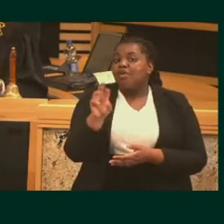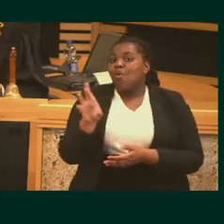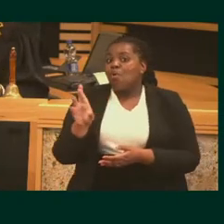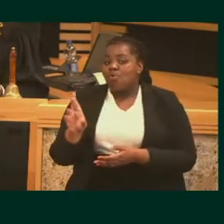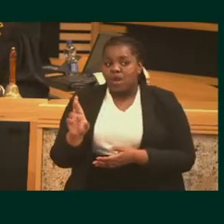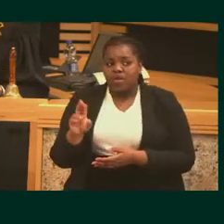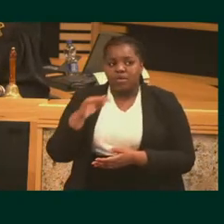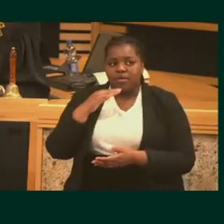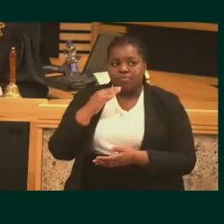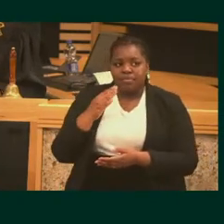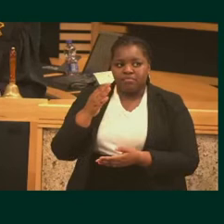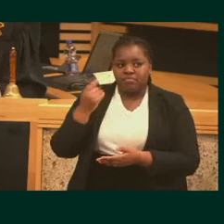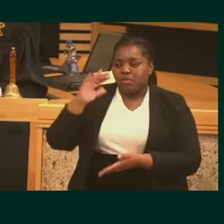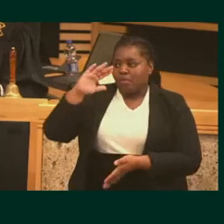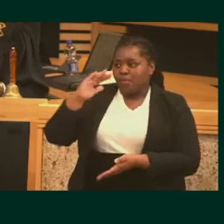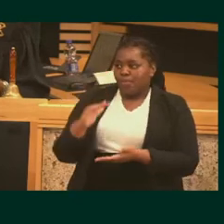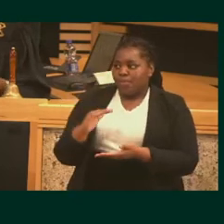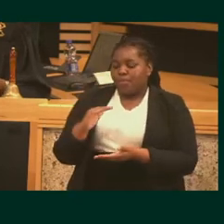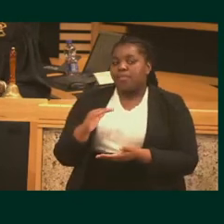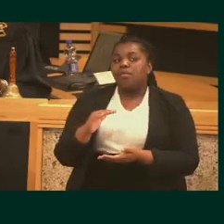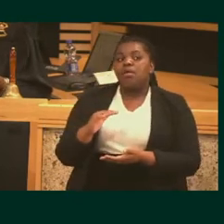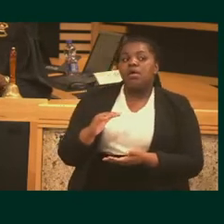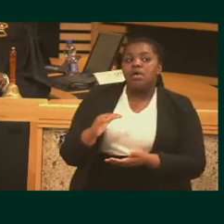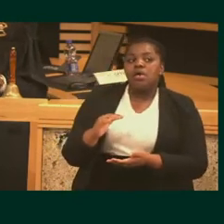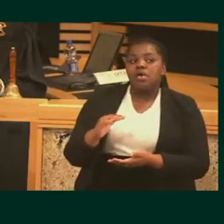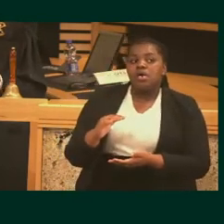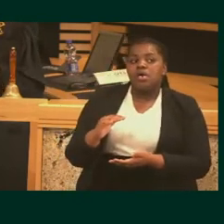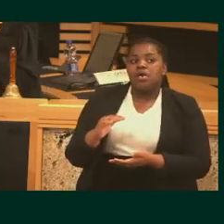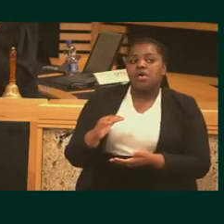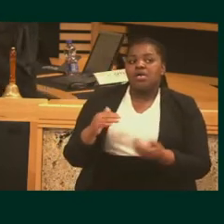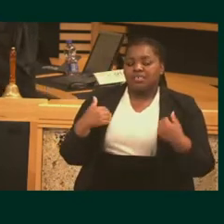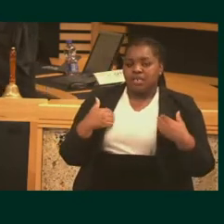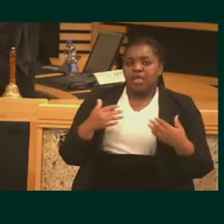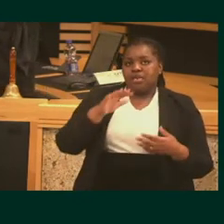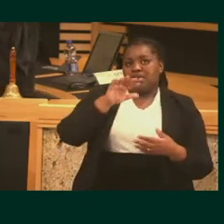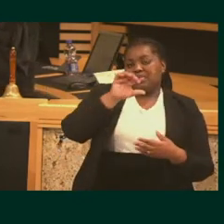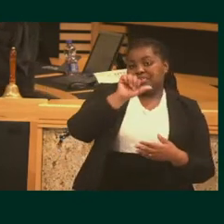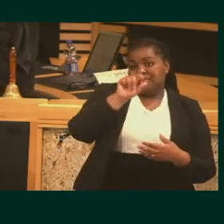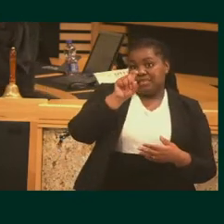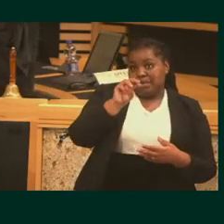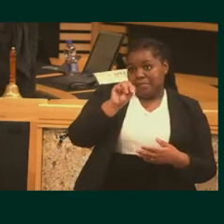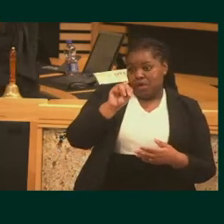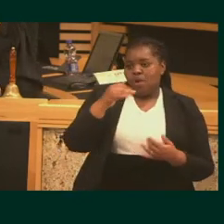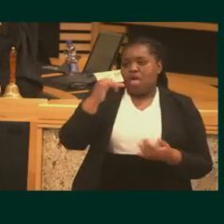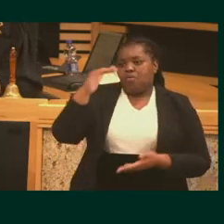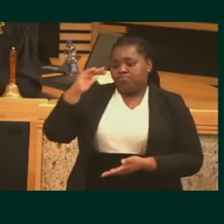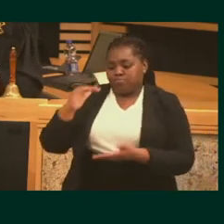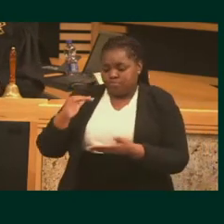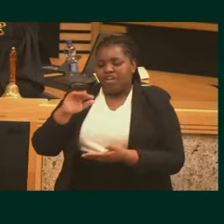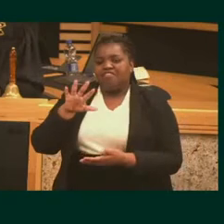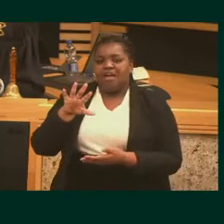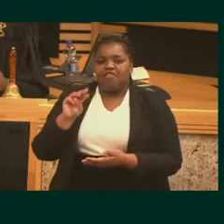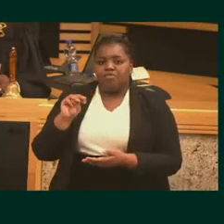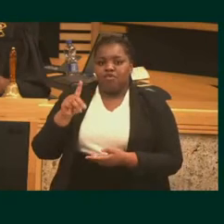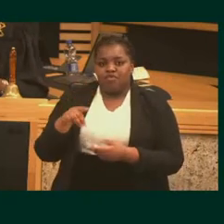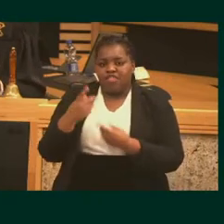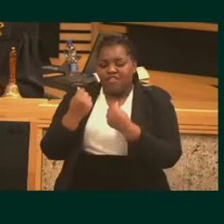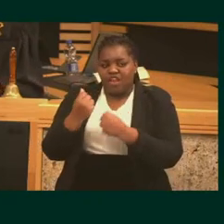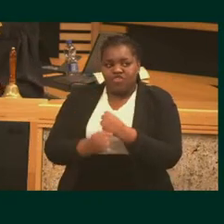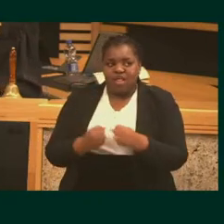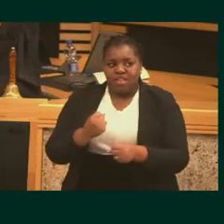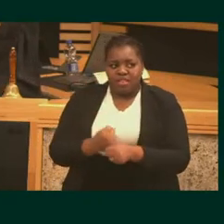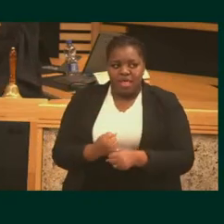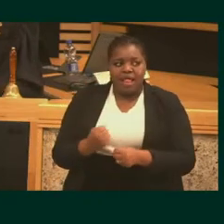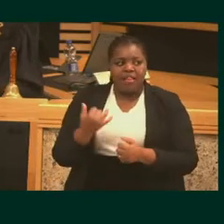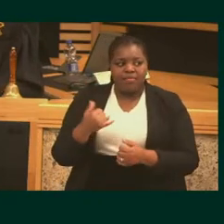cut and slashed down to six uh uh from 6 million to 5 million in the previous Financial year that we therefore